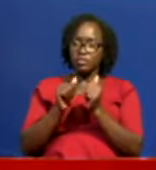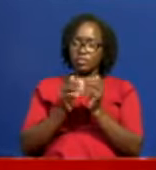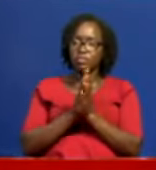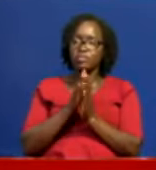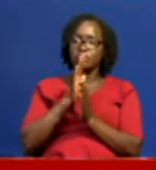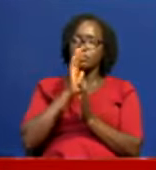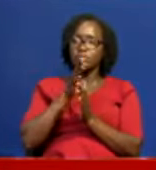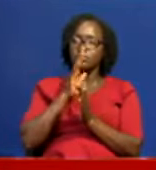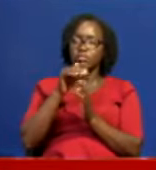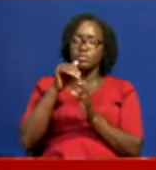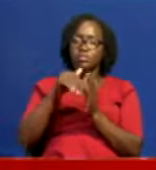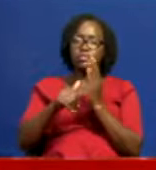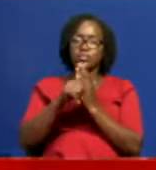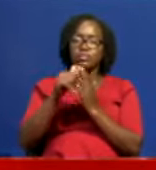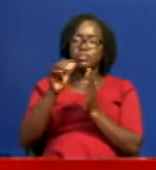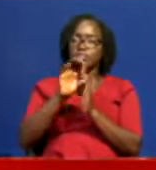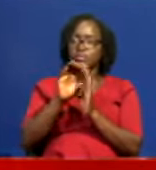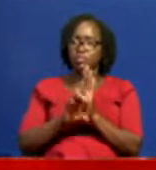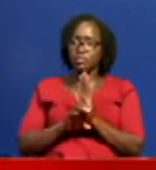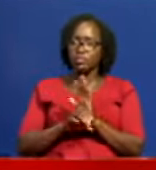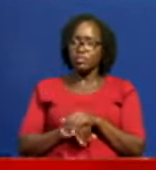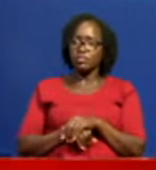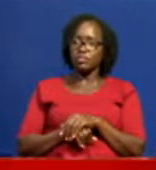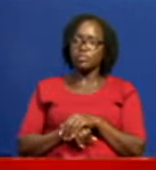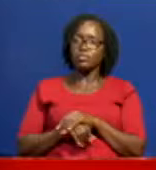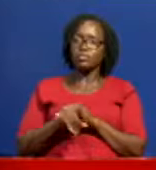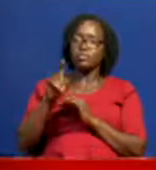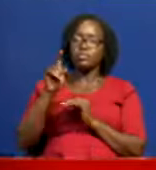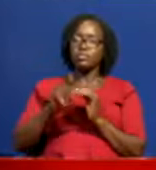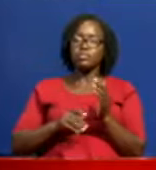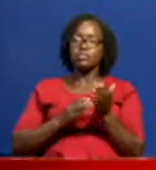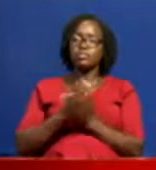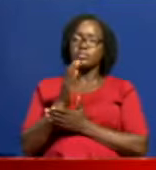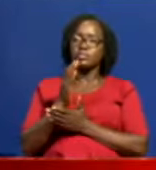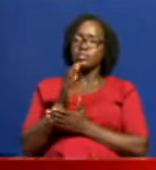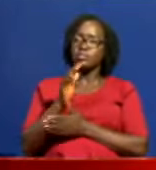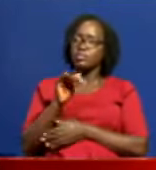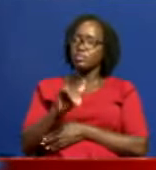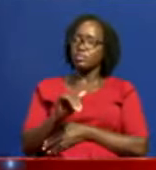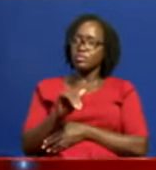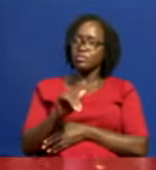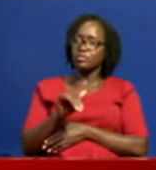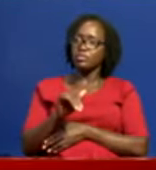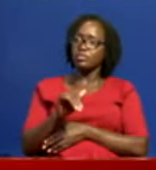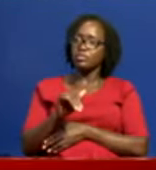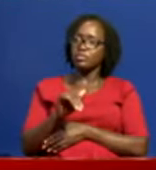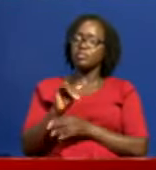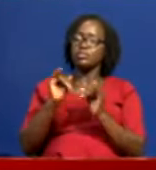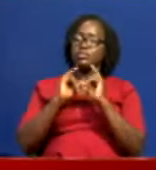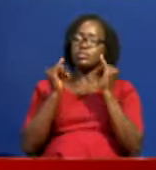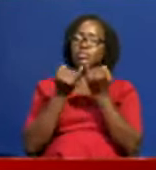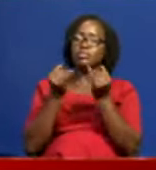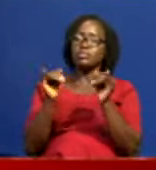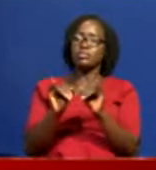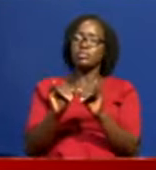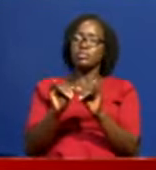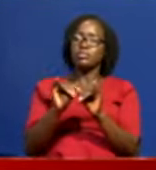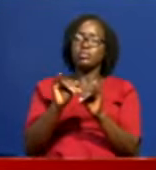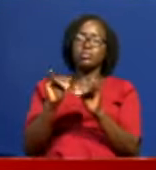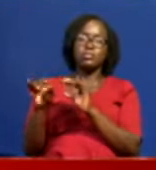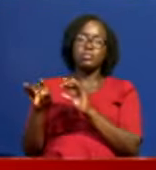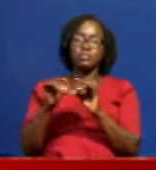the name of the Constitution. We must ensure that institutional independence does